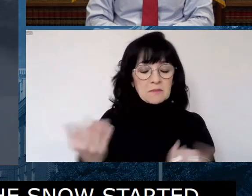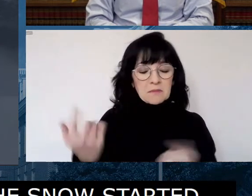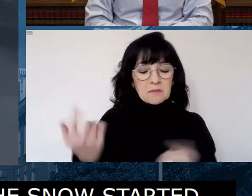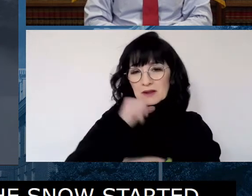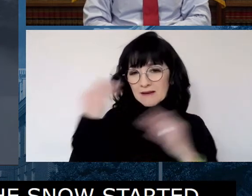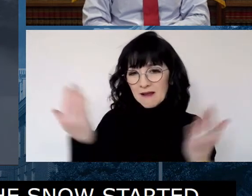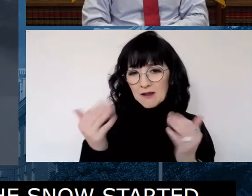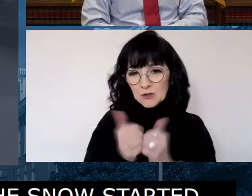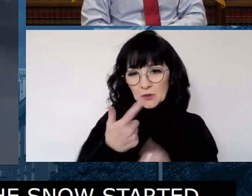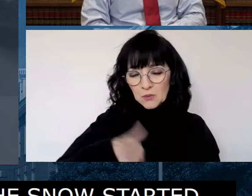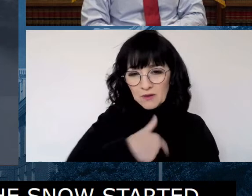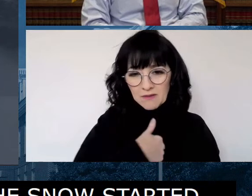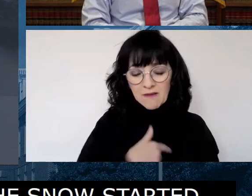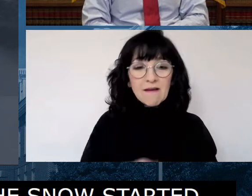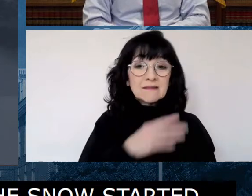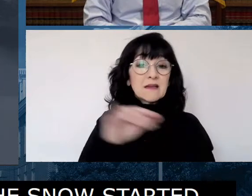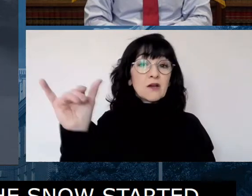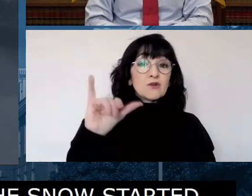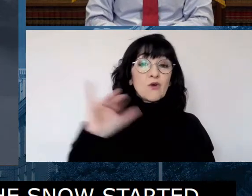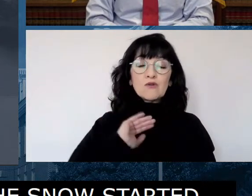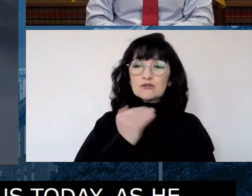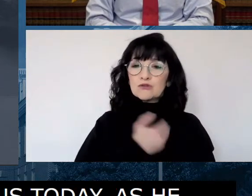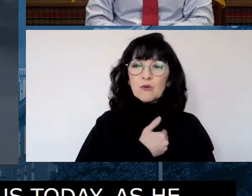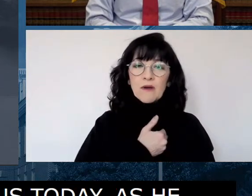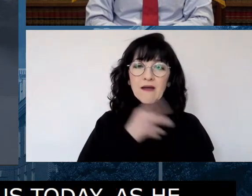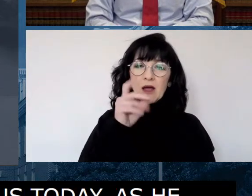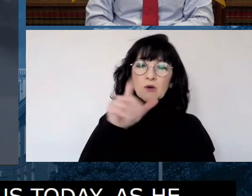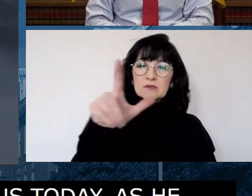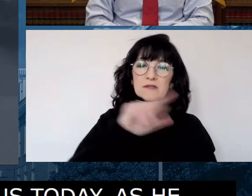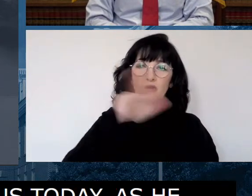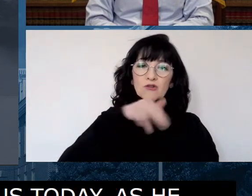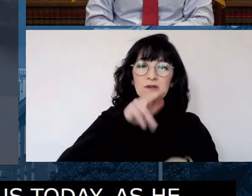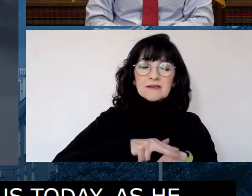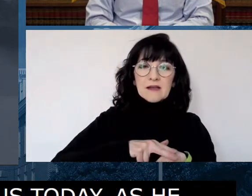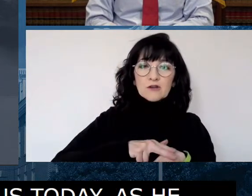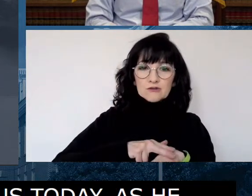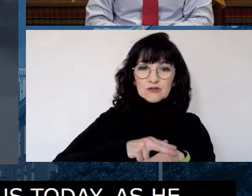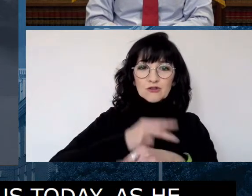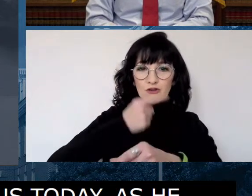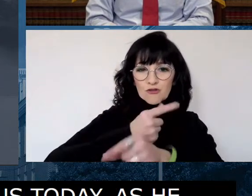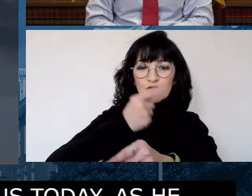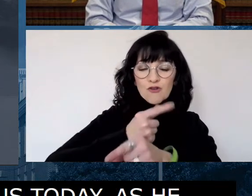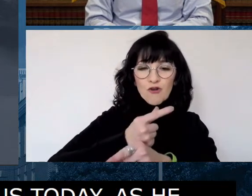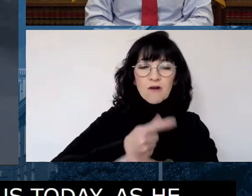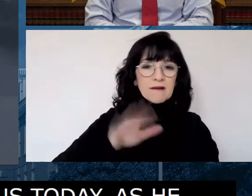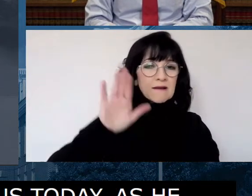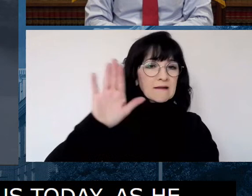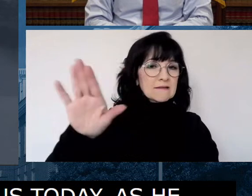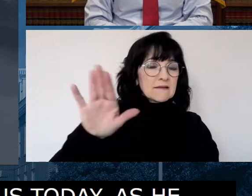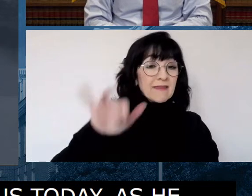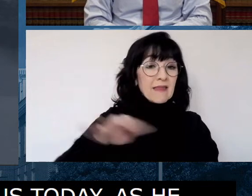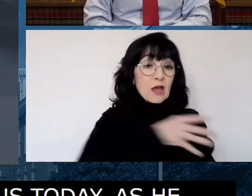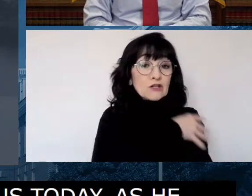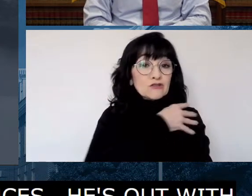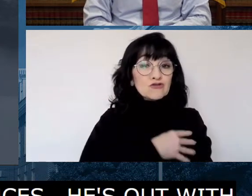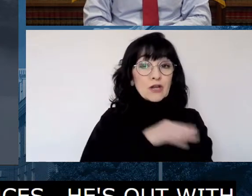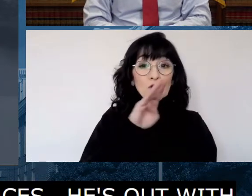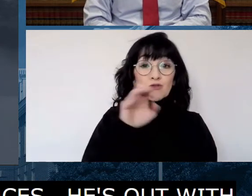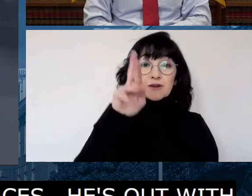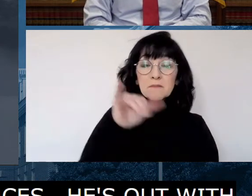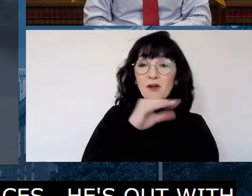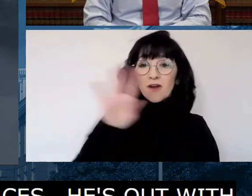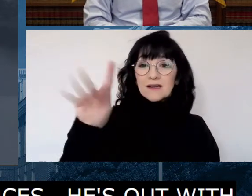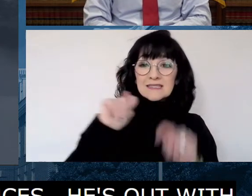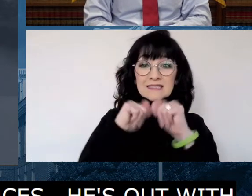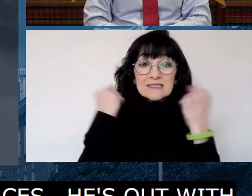job again, our Delaware National Guard, thanks to General Berry and his team, coming up once again, as they have